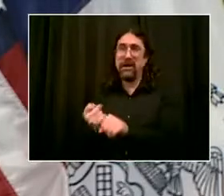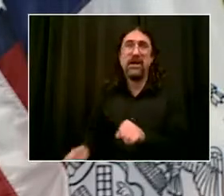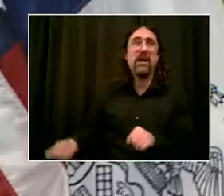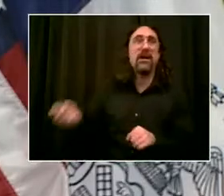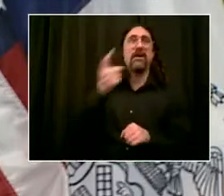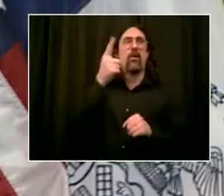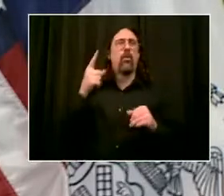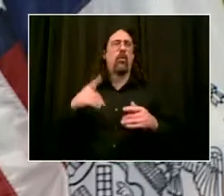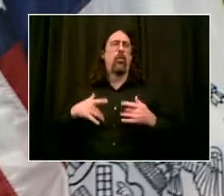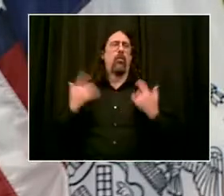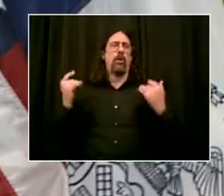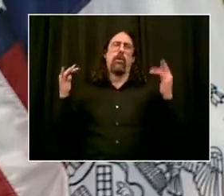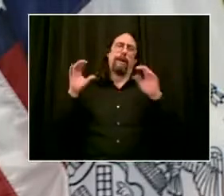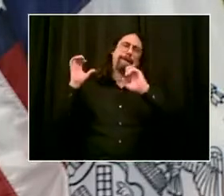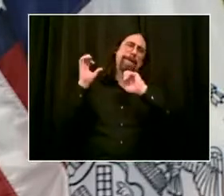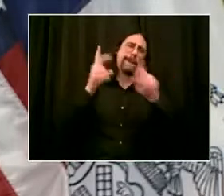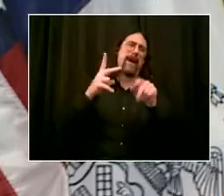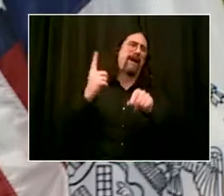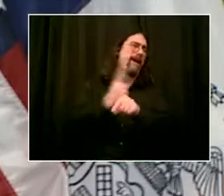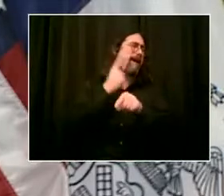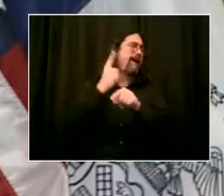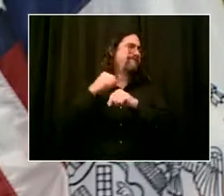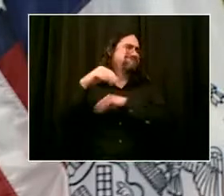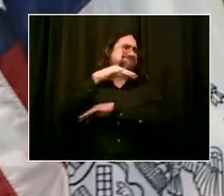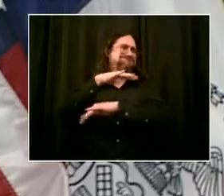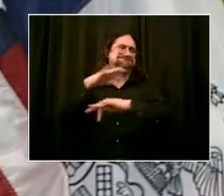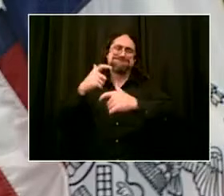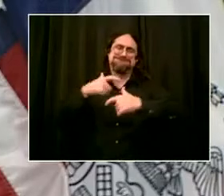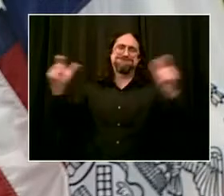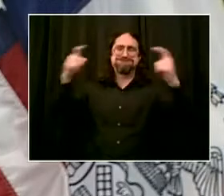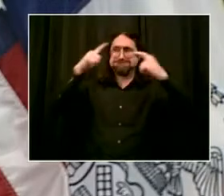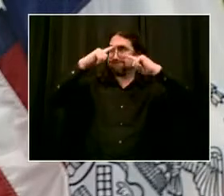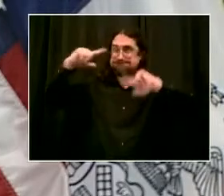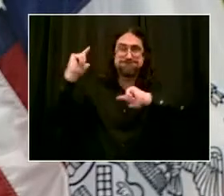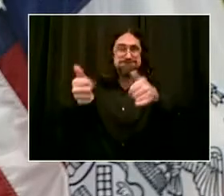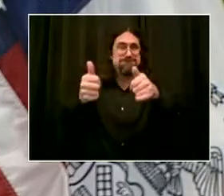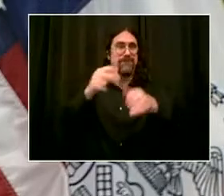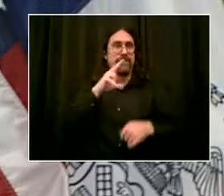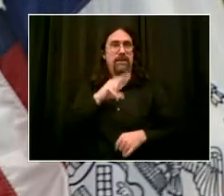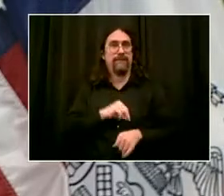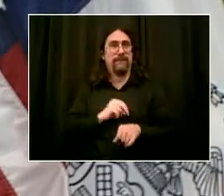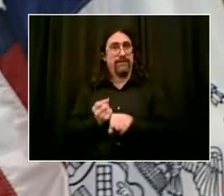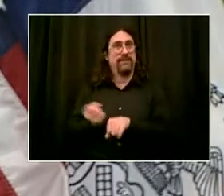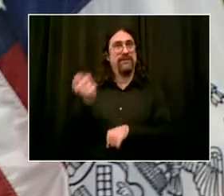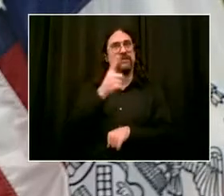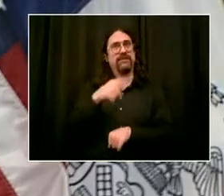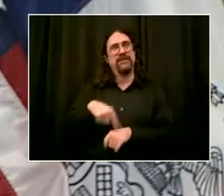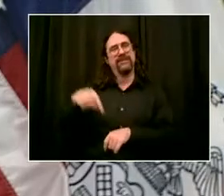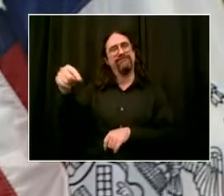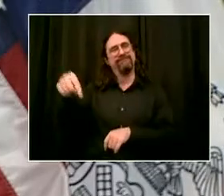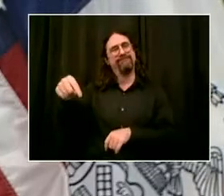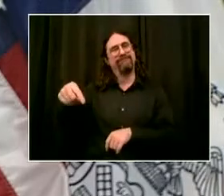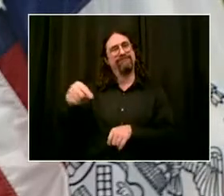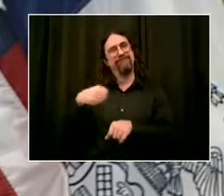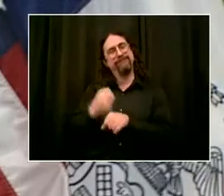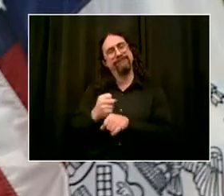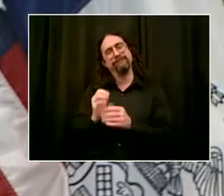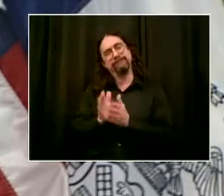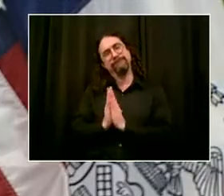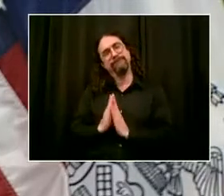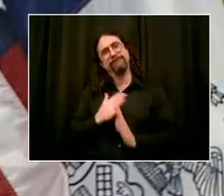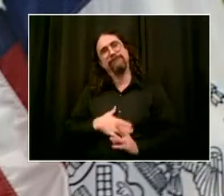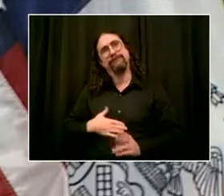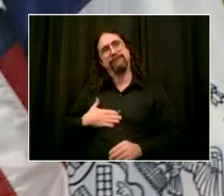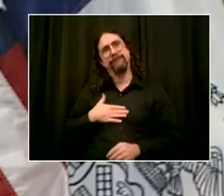a quick update on the schools front now let me talk to you about what's going on with our economy and our budget and this is